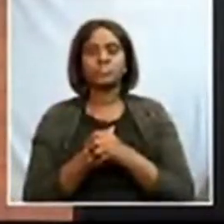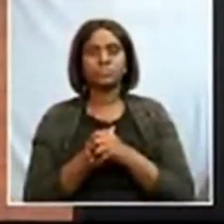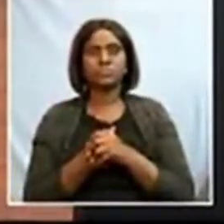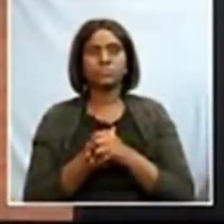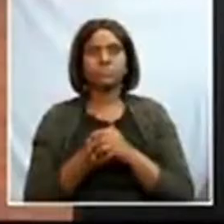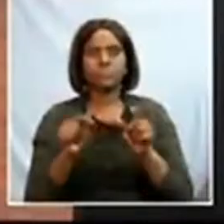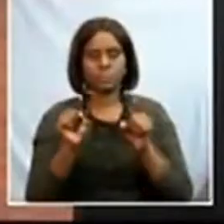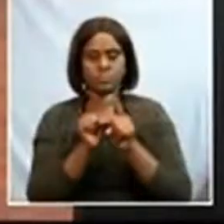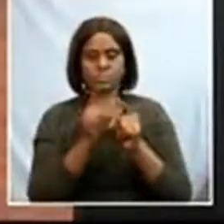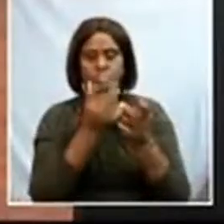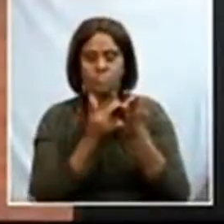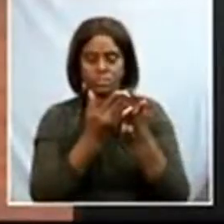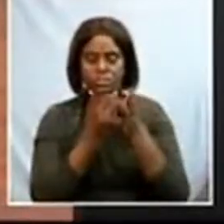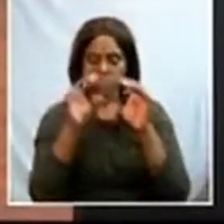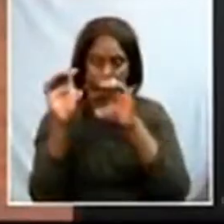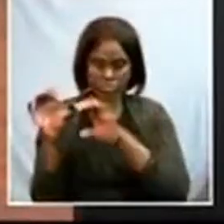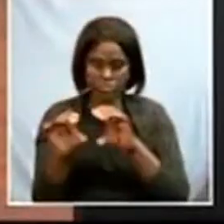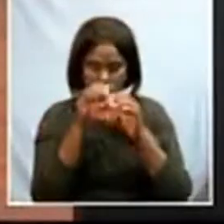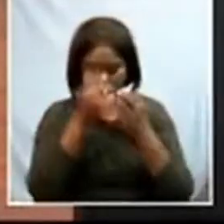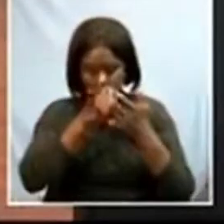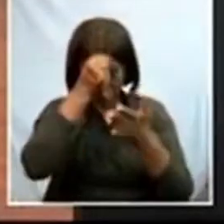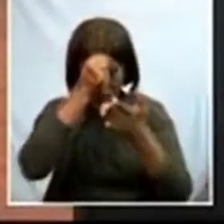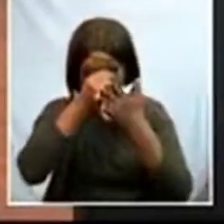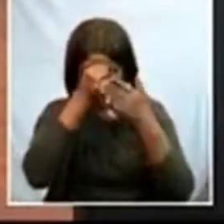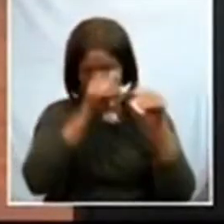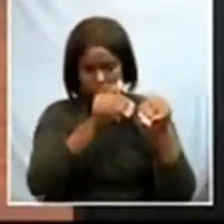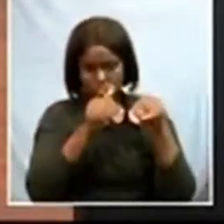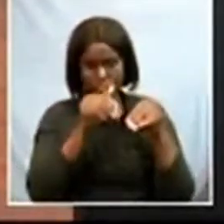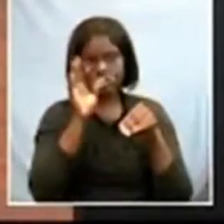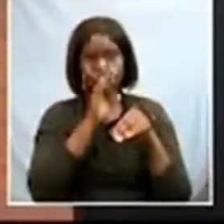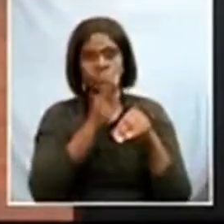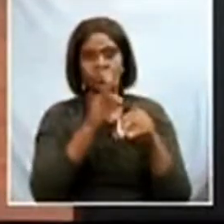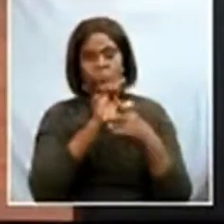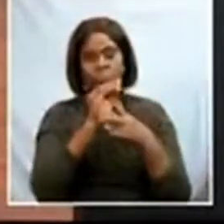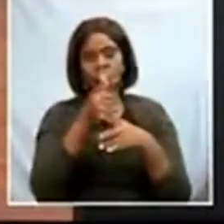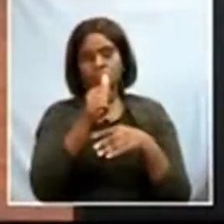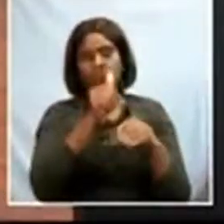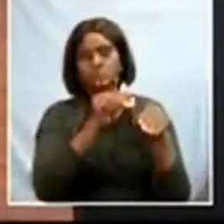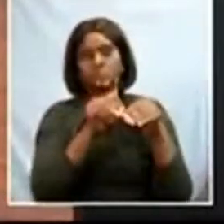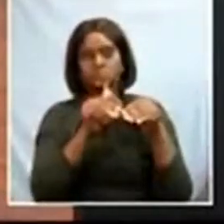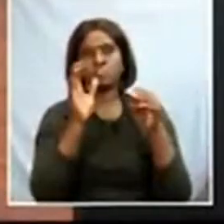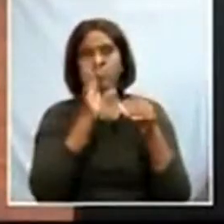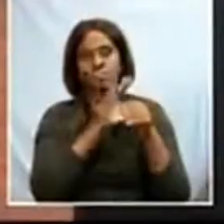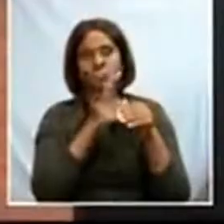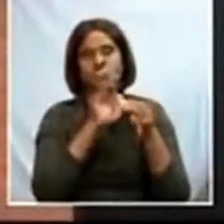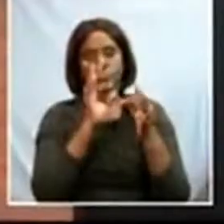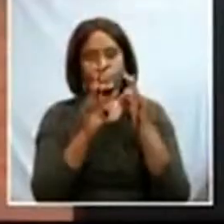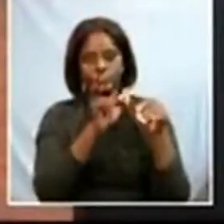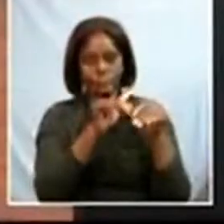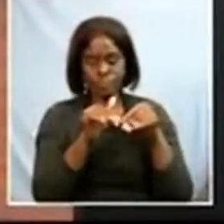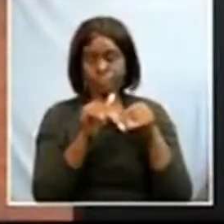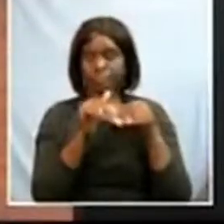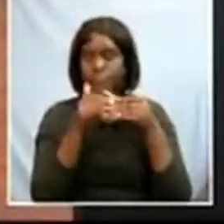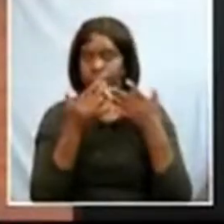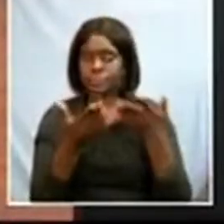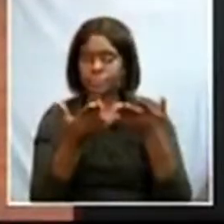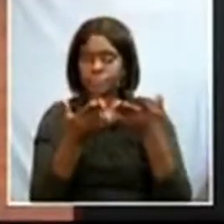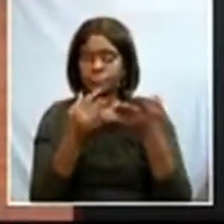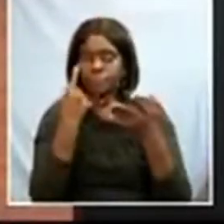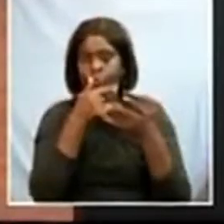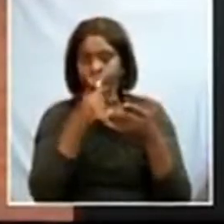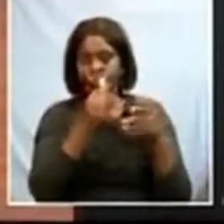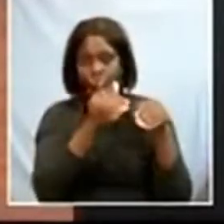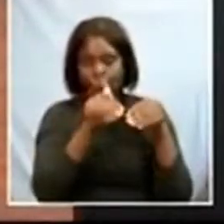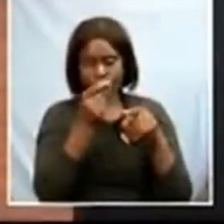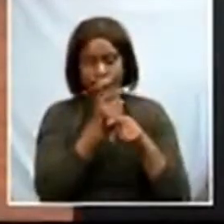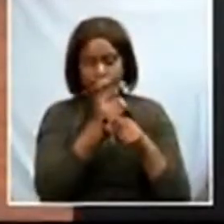And did the students withdraw, or they were withdrawn? And if they were withdrawn, who withdrew